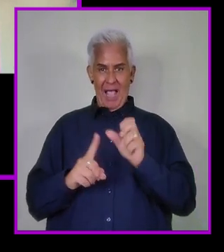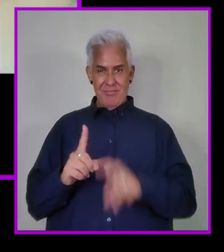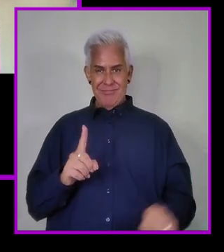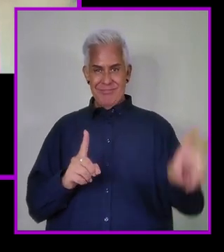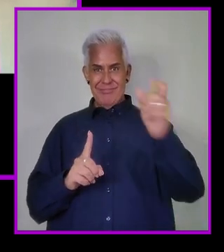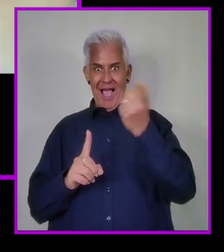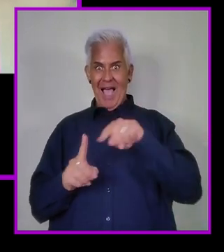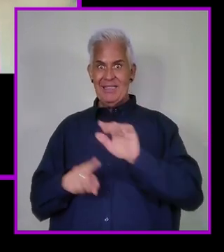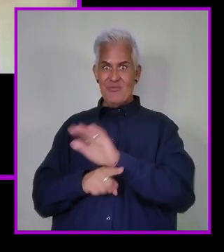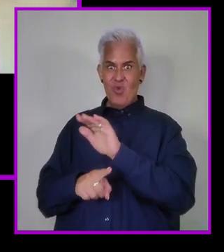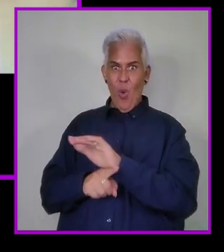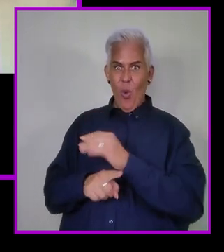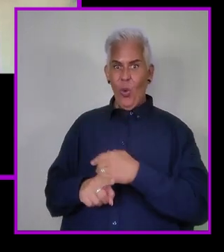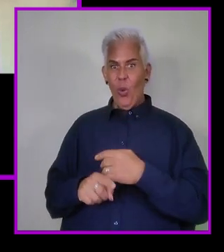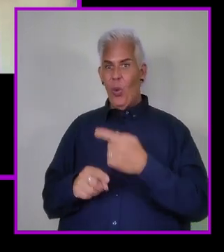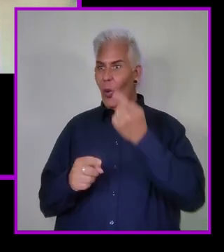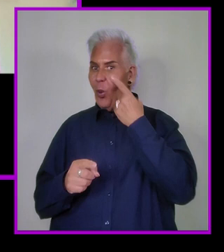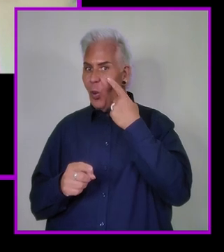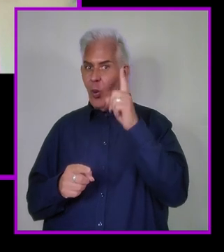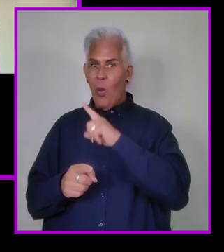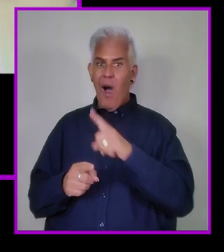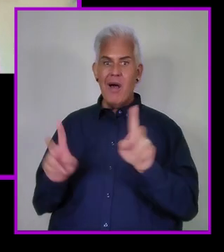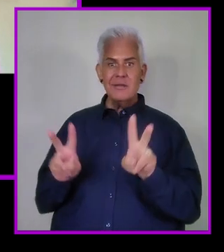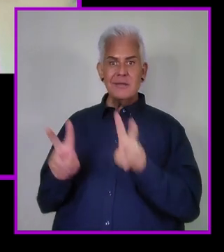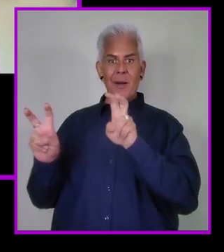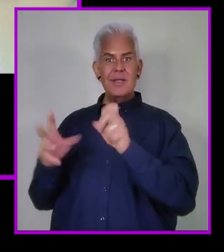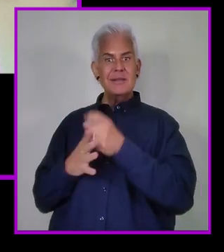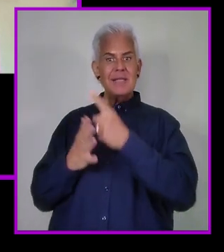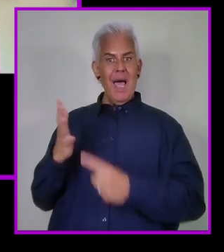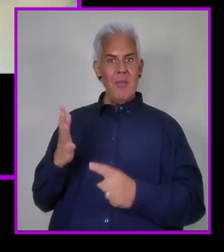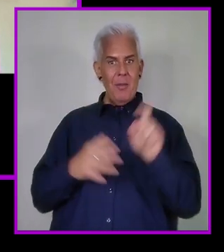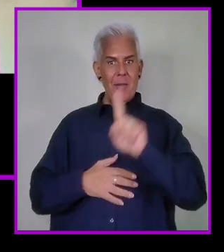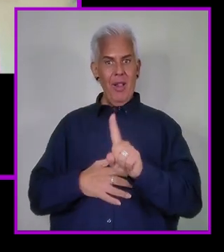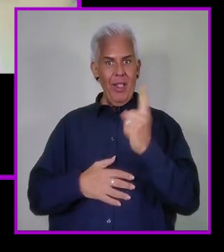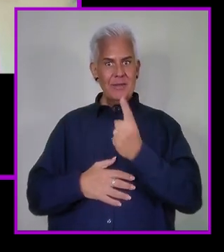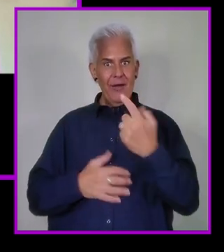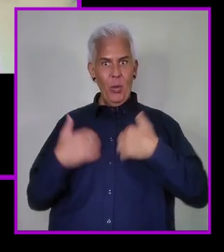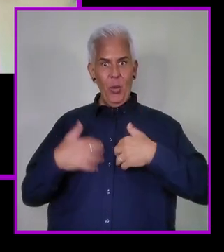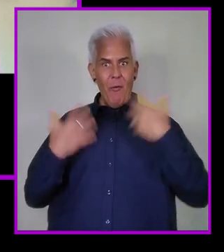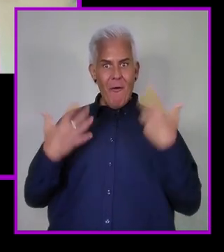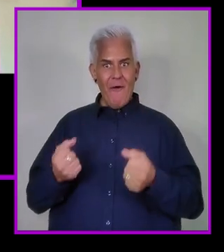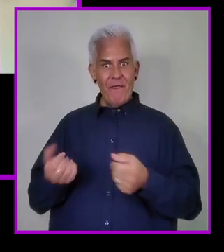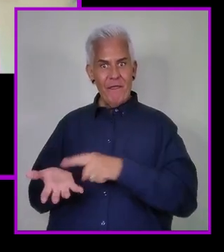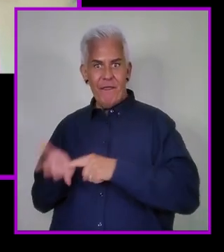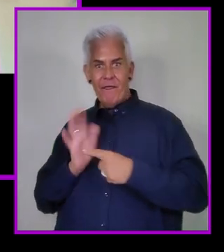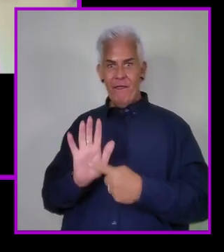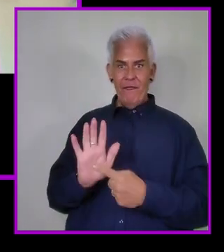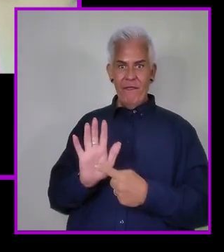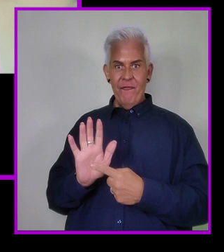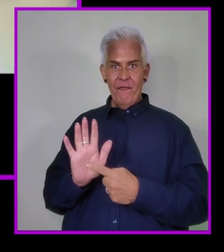abroad, looking at topics that disabled people were interested in and bringing that to quite a